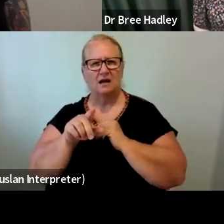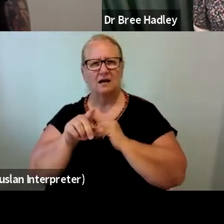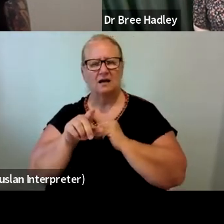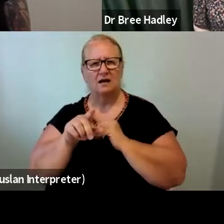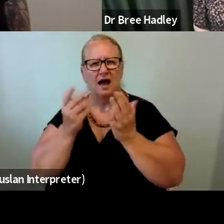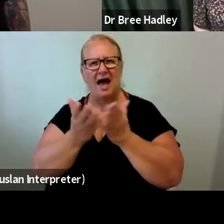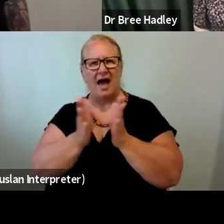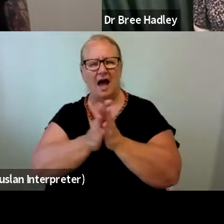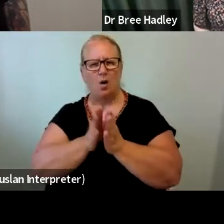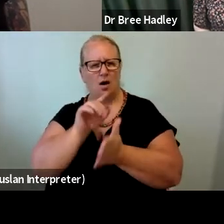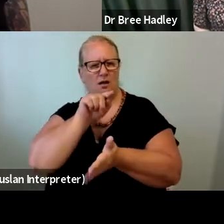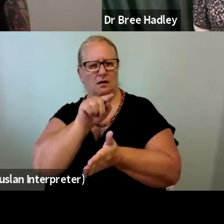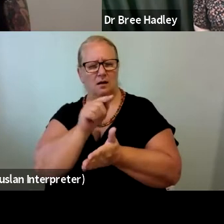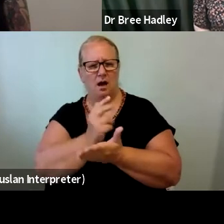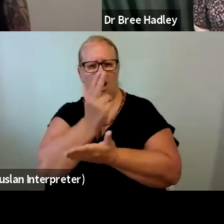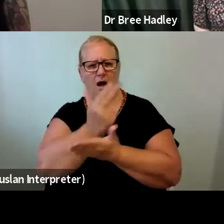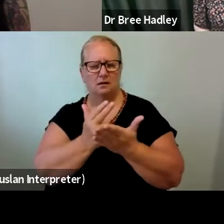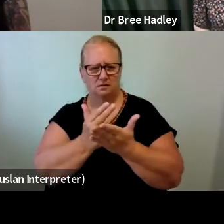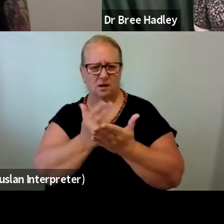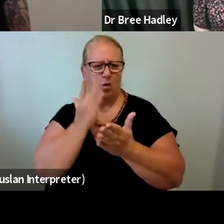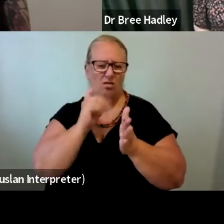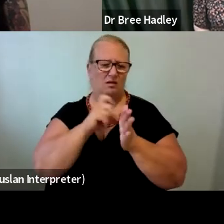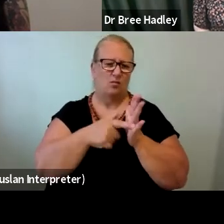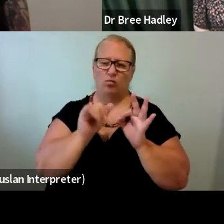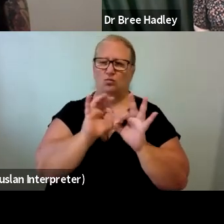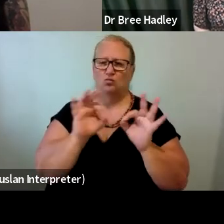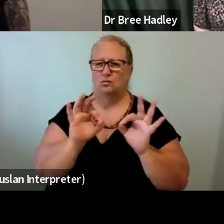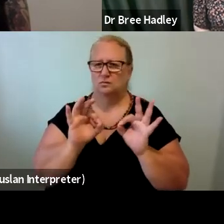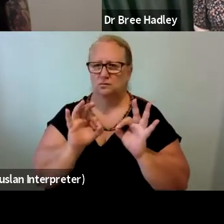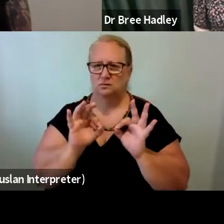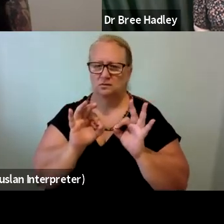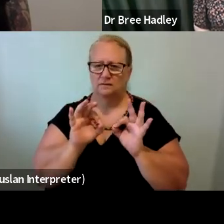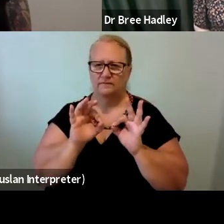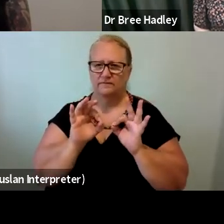the way the artist, whether disabled or not, is,